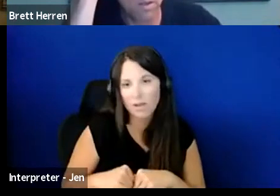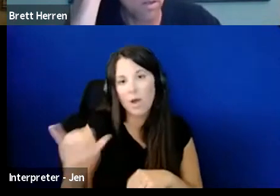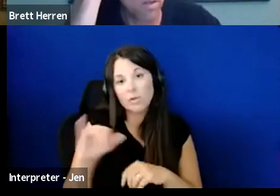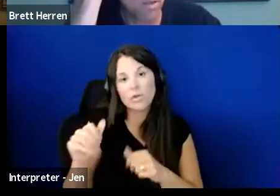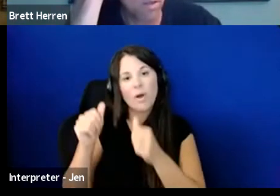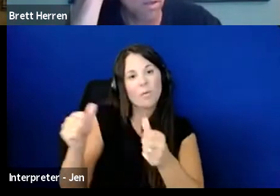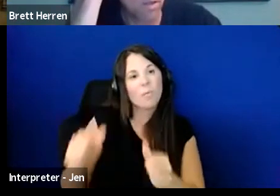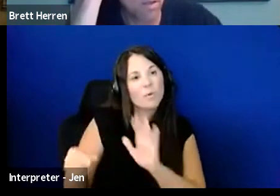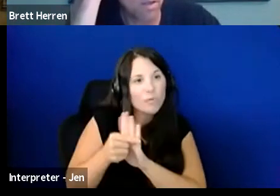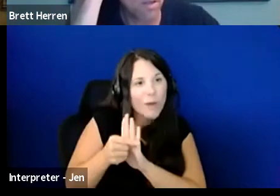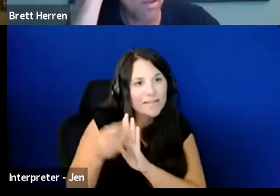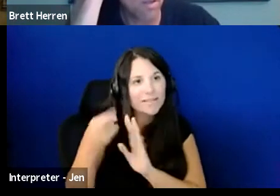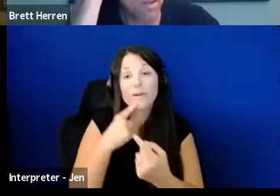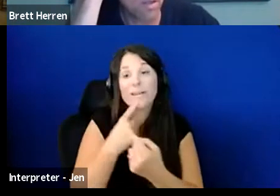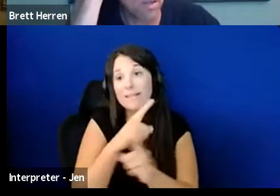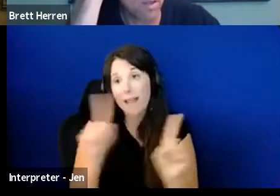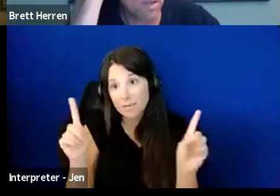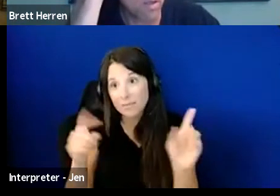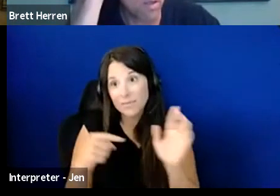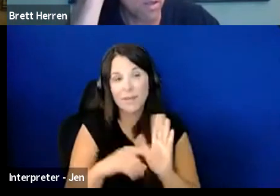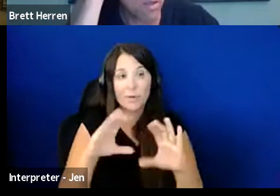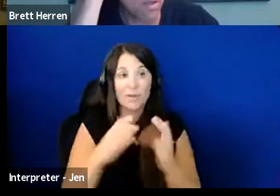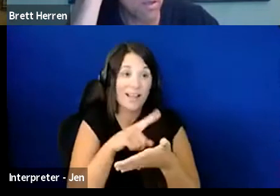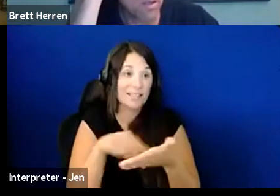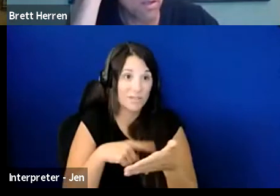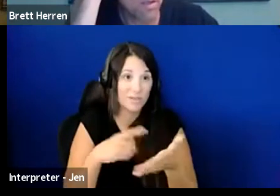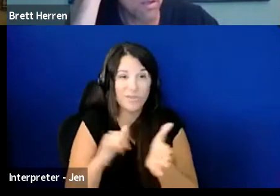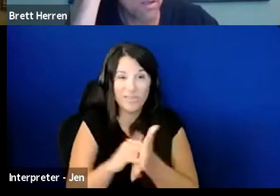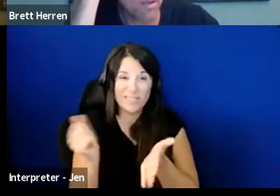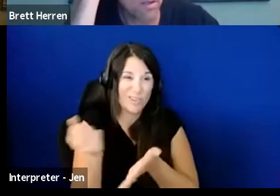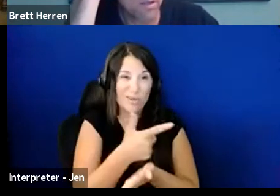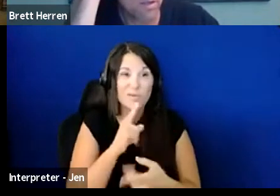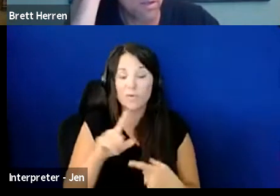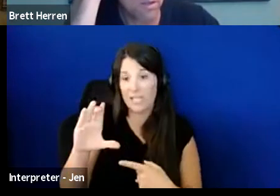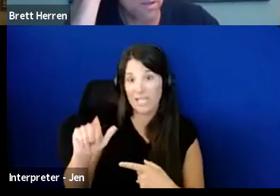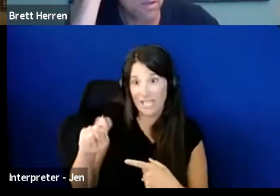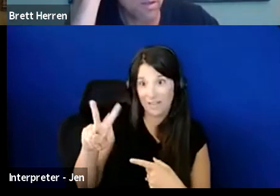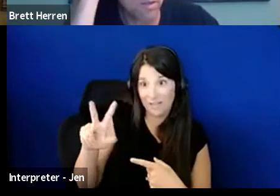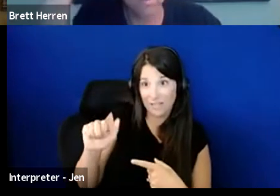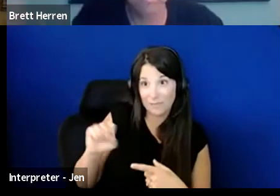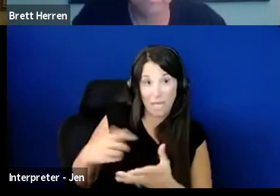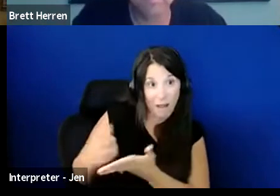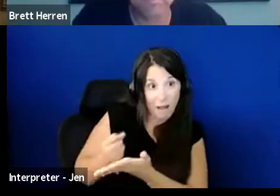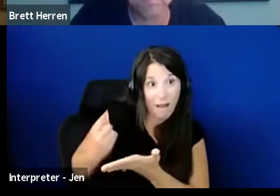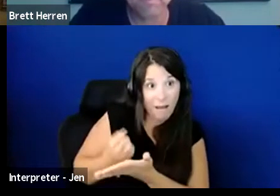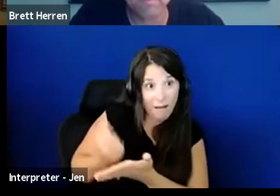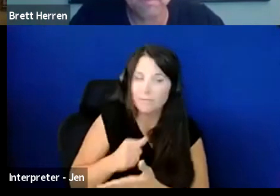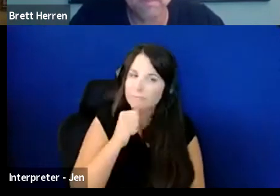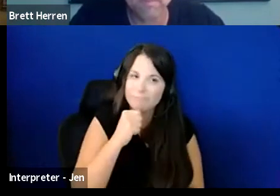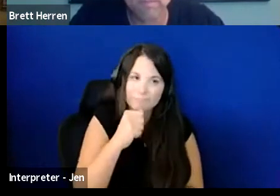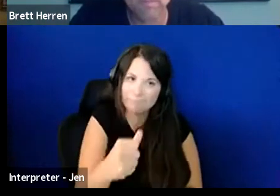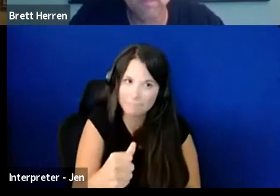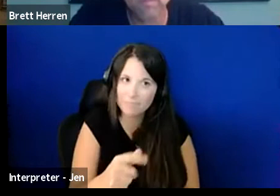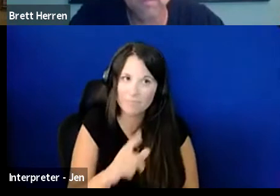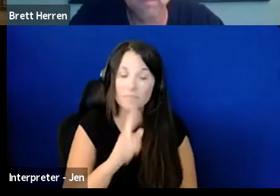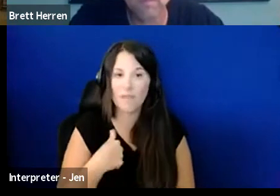is canceled. So I was not a Canvas person. So I was actually really fearful. So, but